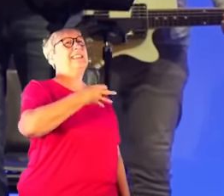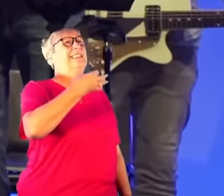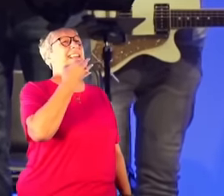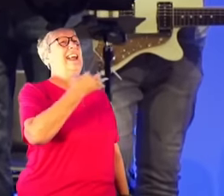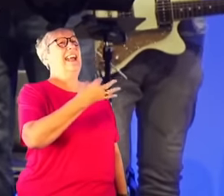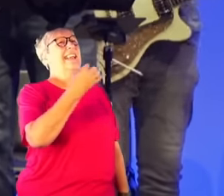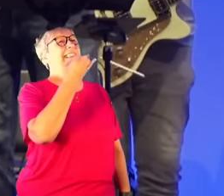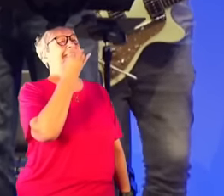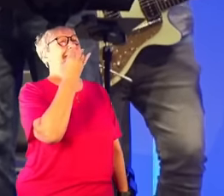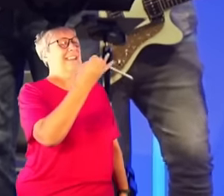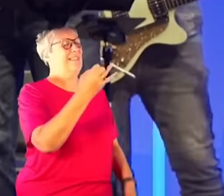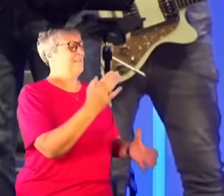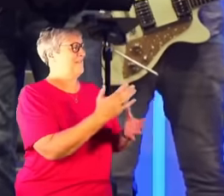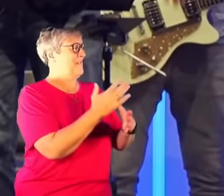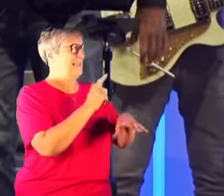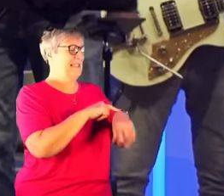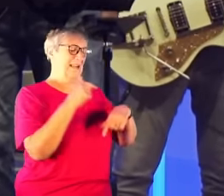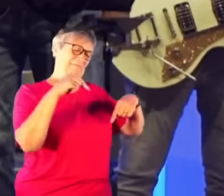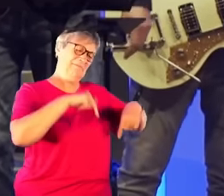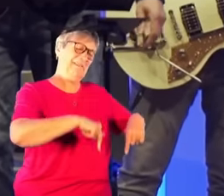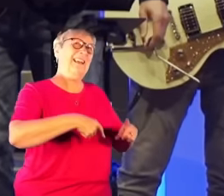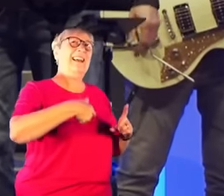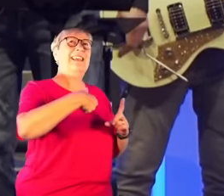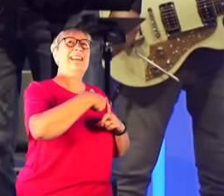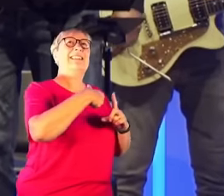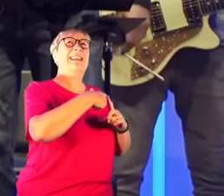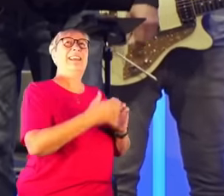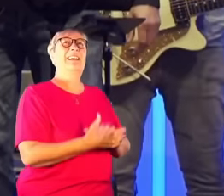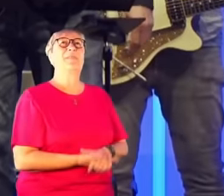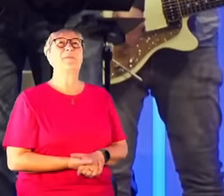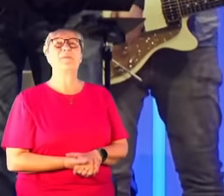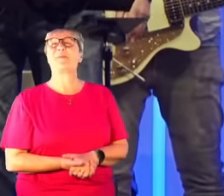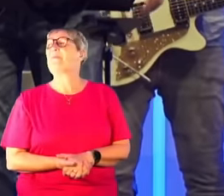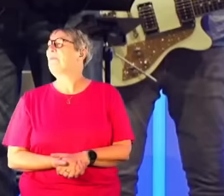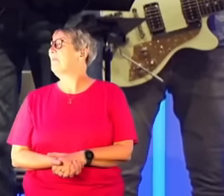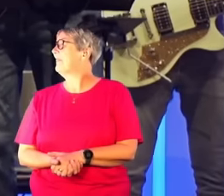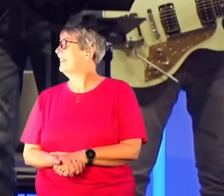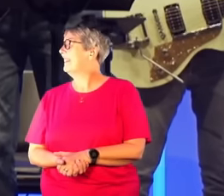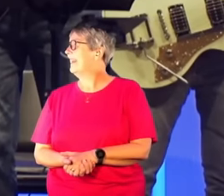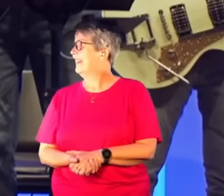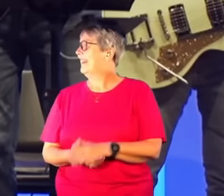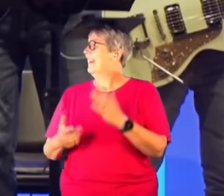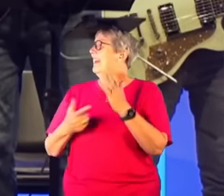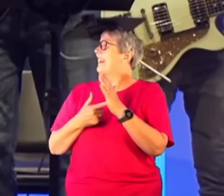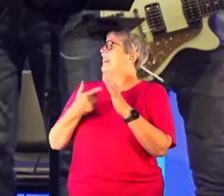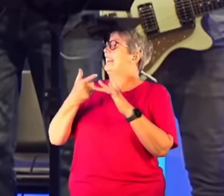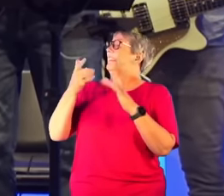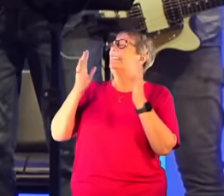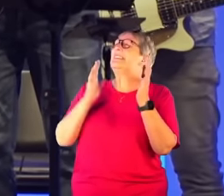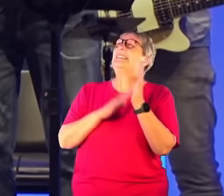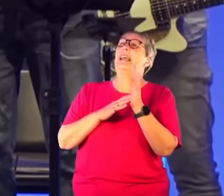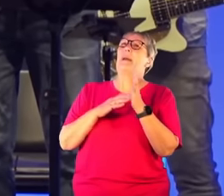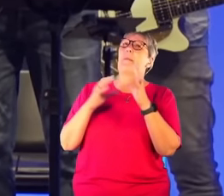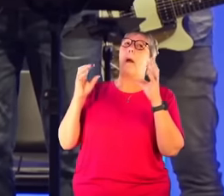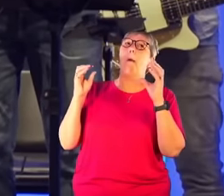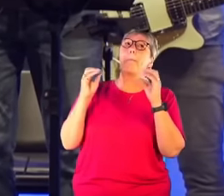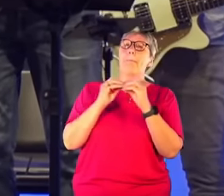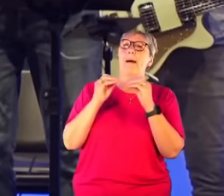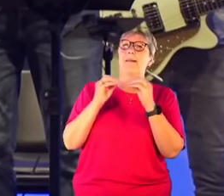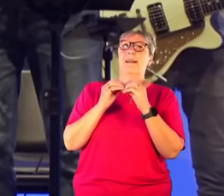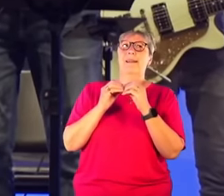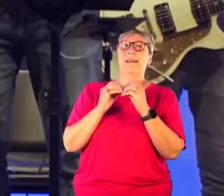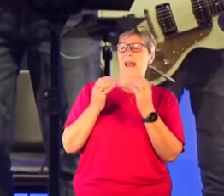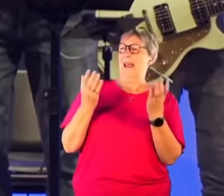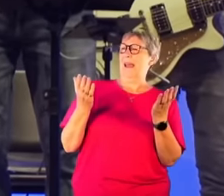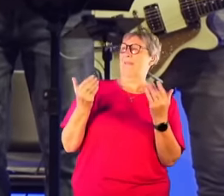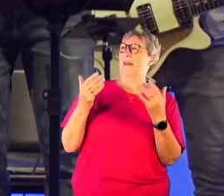1987 was the first time that I came to Keswick, and Tim Buckley had actually invited the Salt